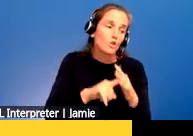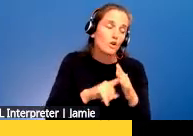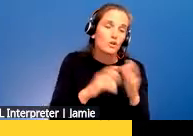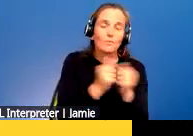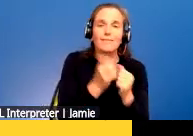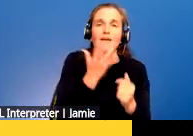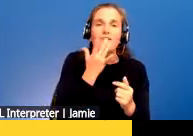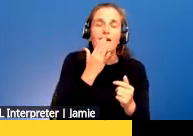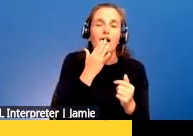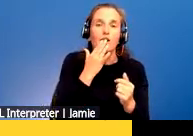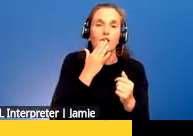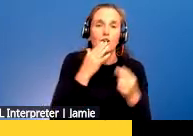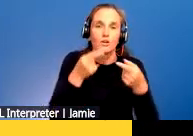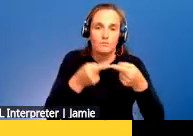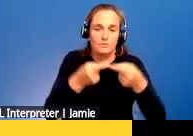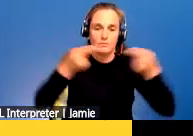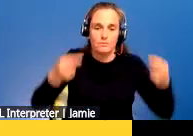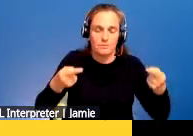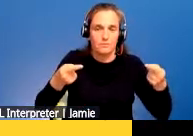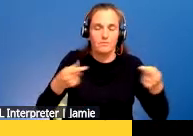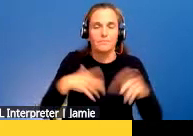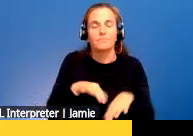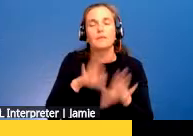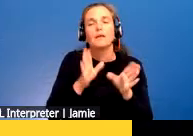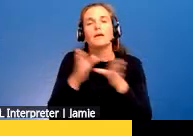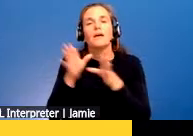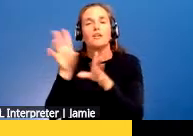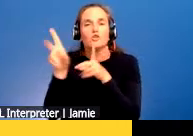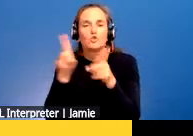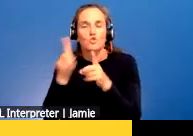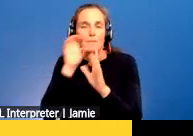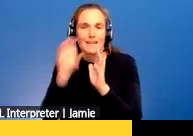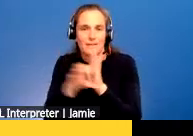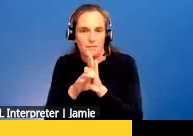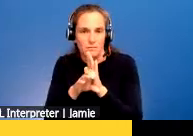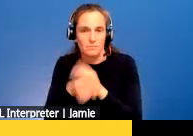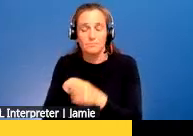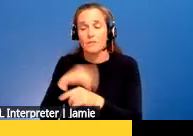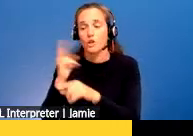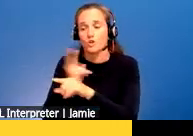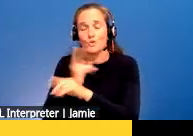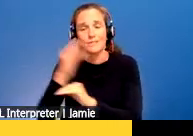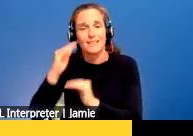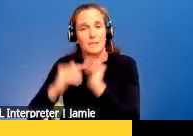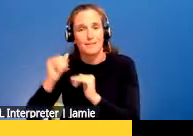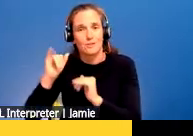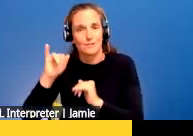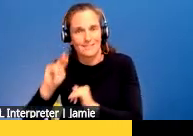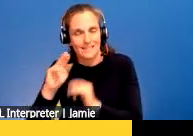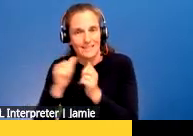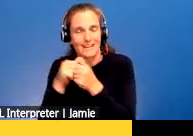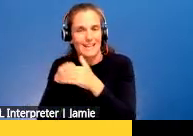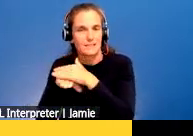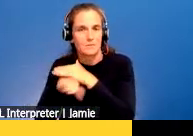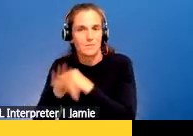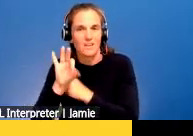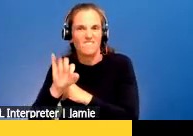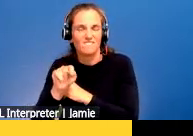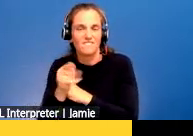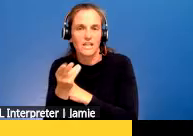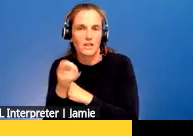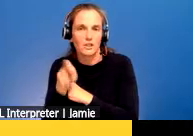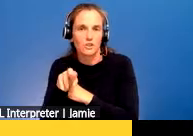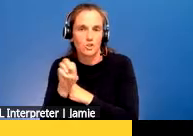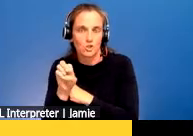contrast and describing images using the built-in accessibility features in word processing to make sure that images have